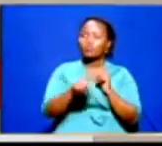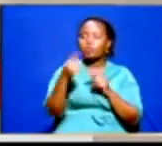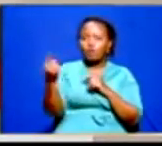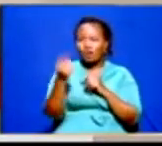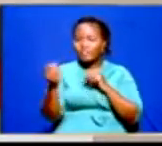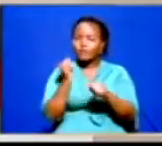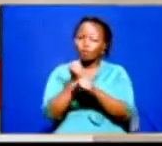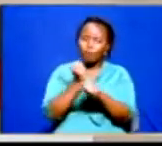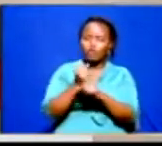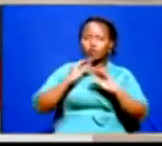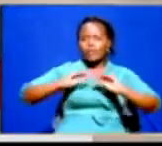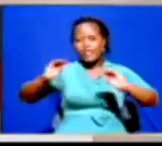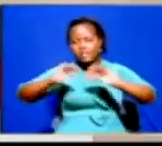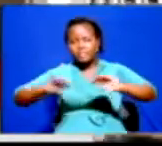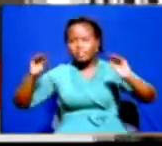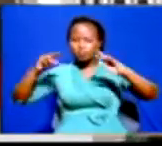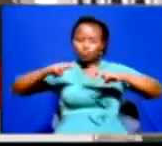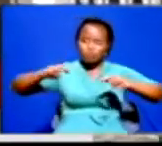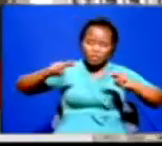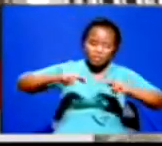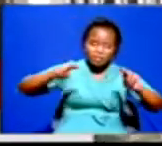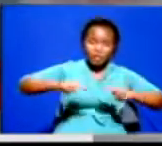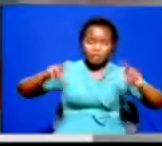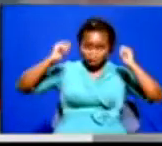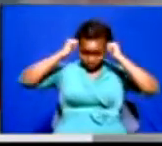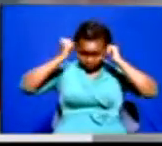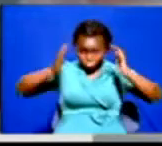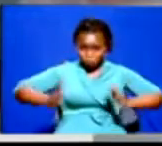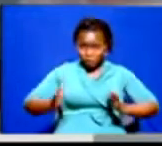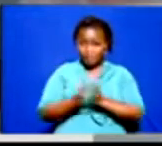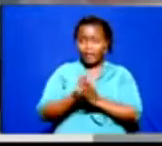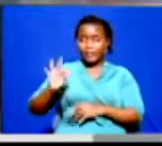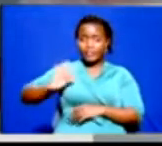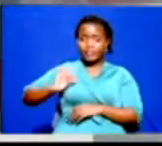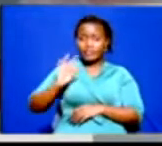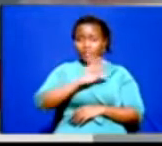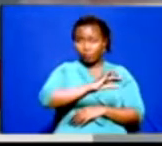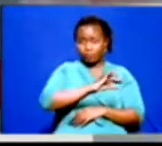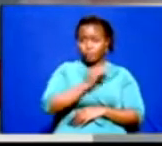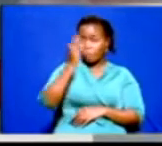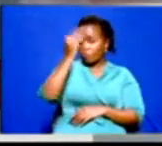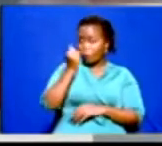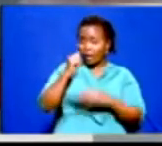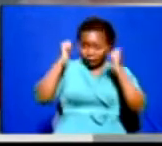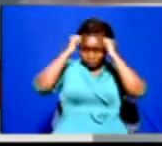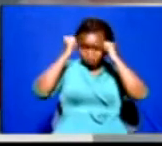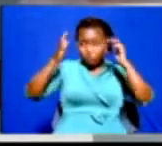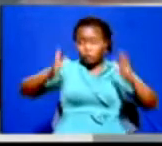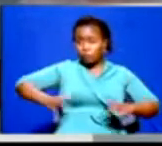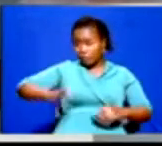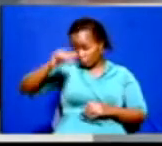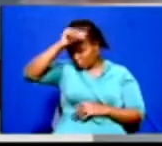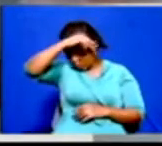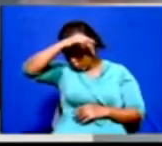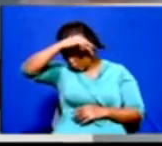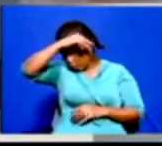currently going on by our students and also staff. Because for the students to graduate, they must undertake a project. All